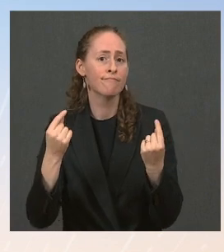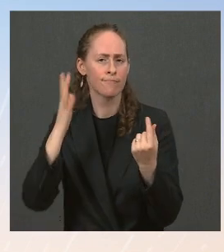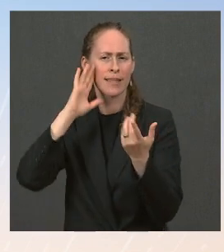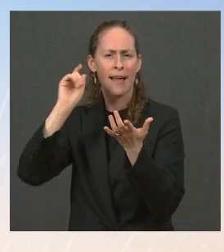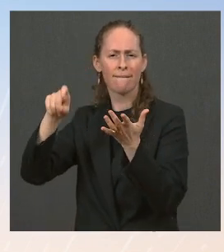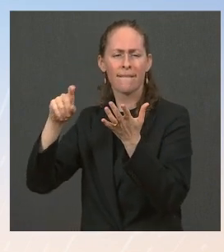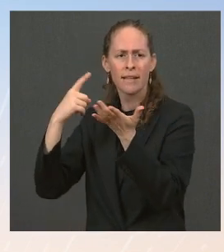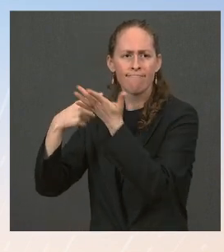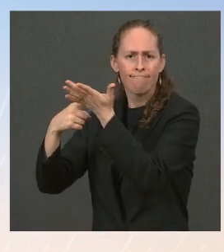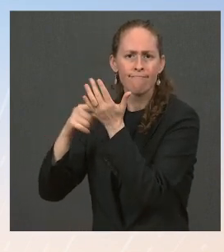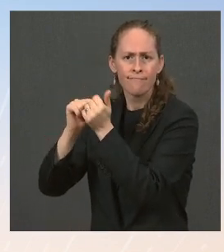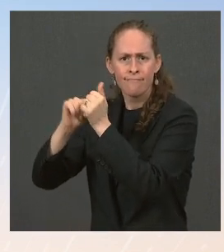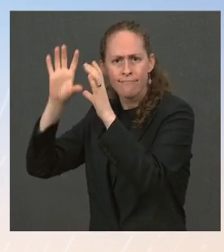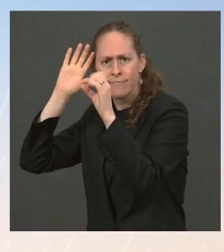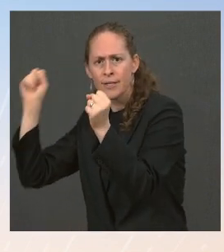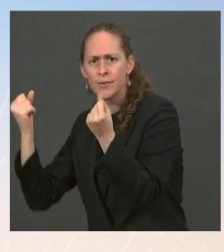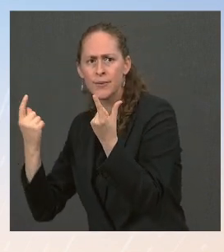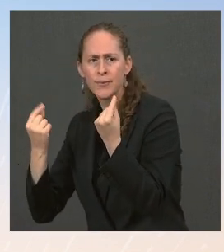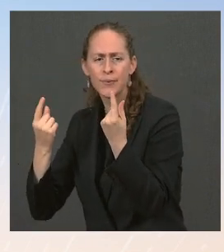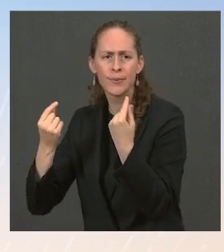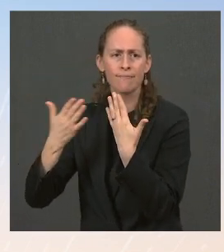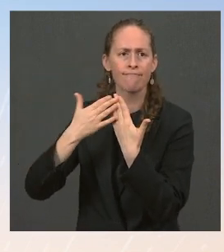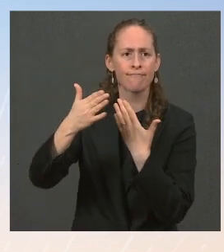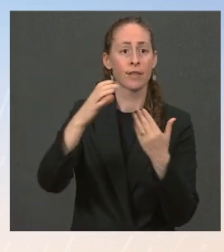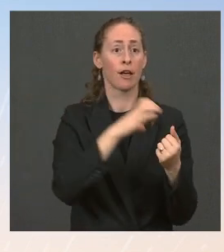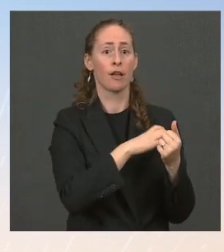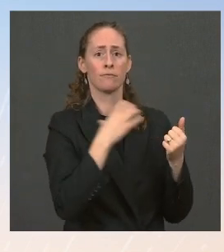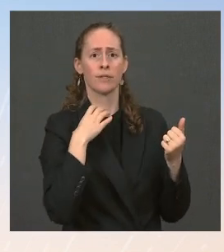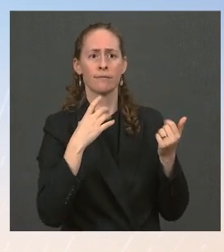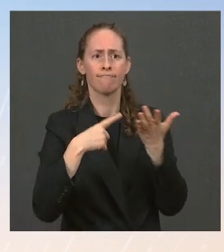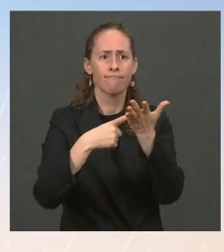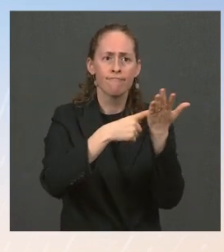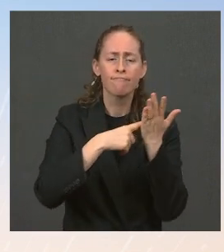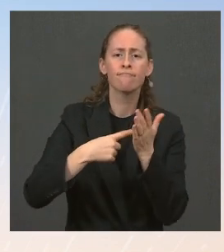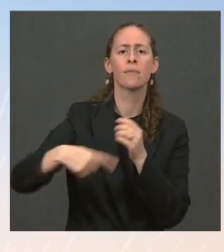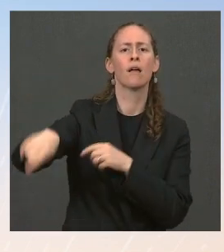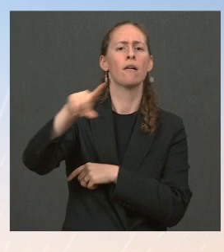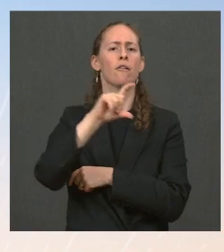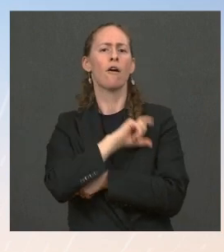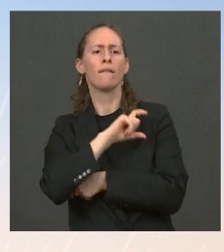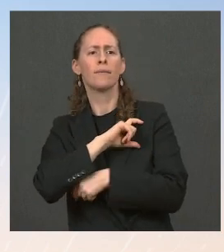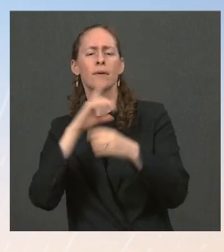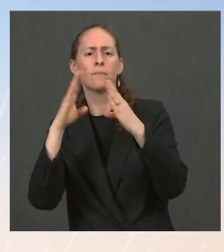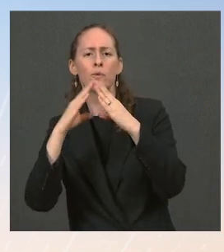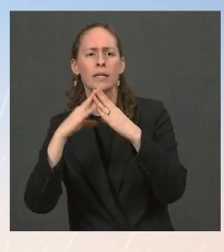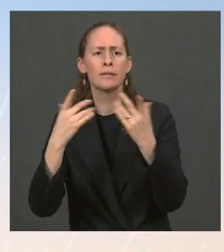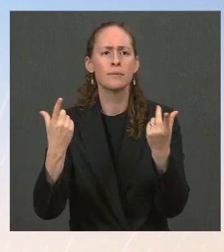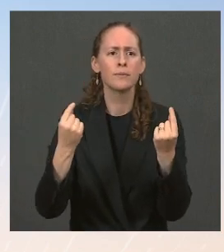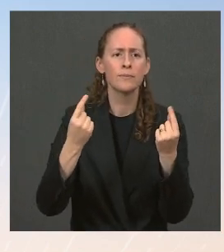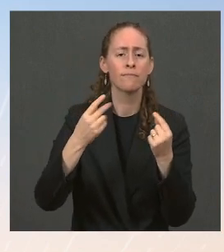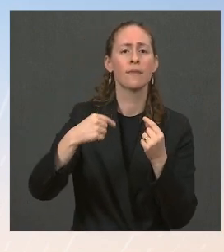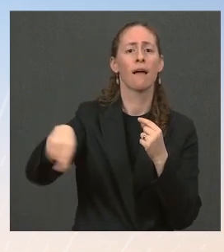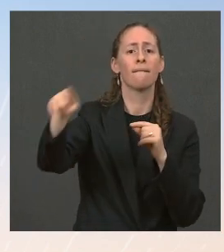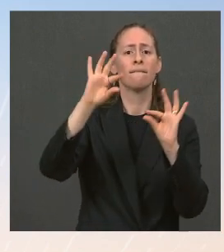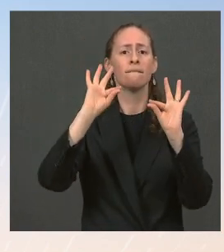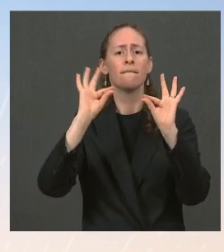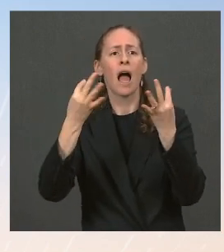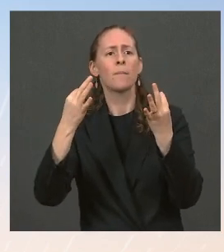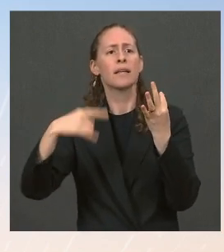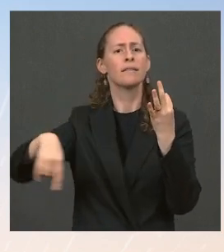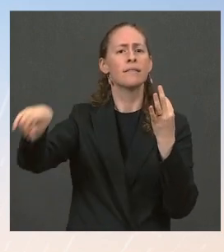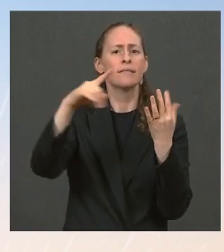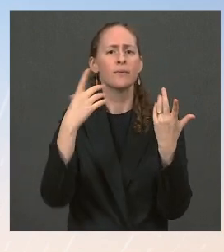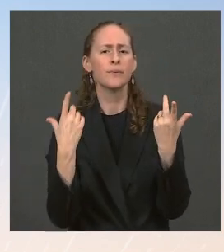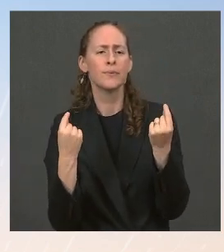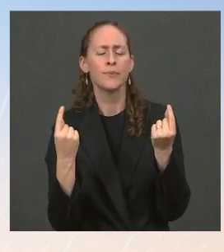team, will consult with members of Congress, the law enforcement, civil rights communities, and victims' families to discuss a path forward, including potential